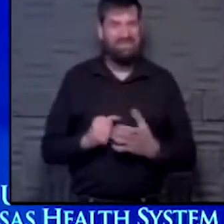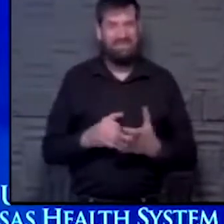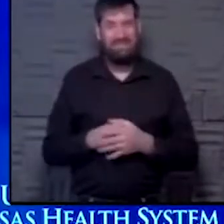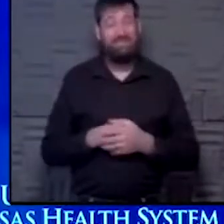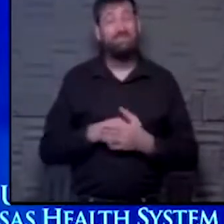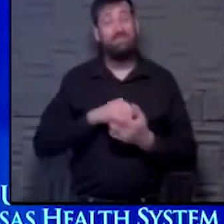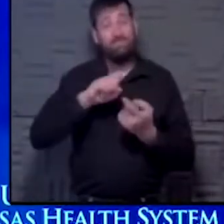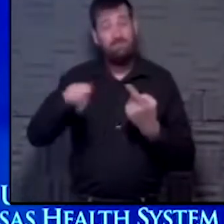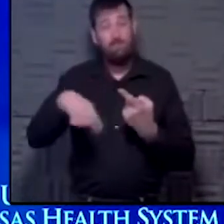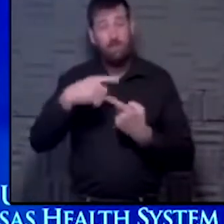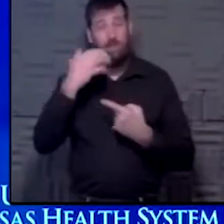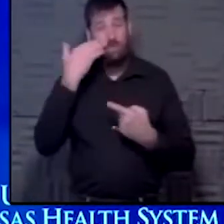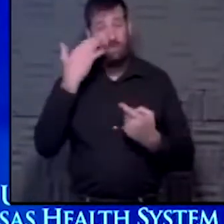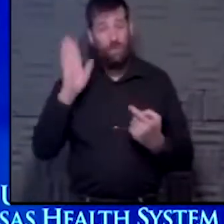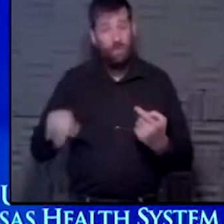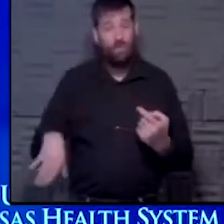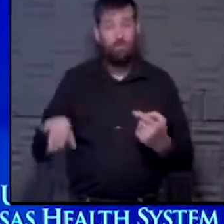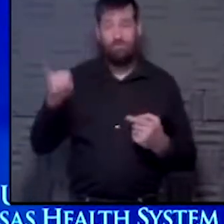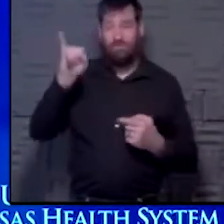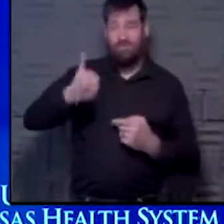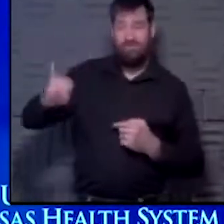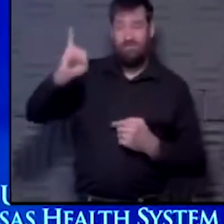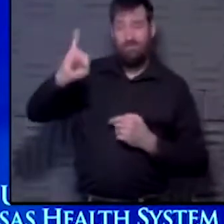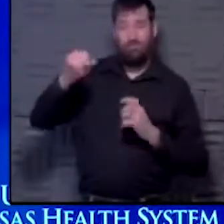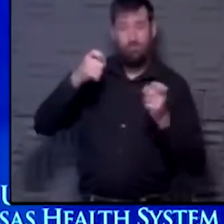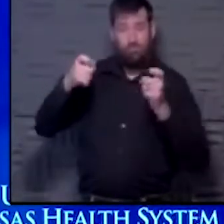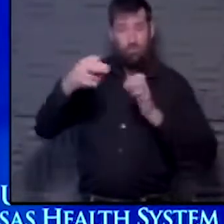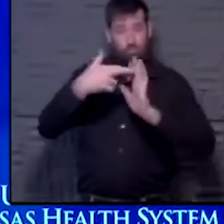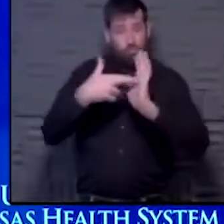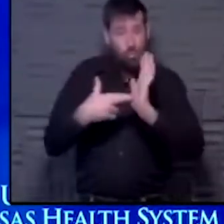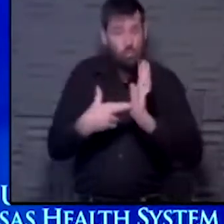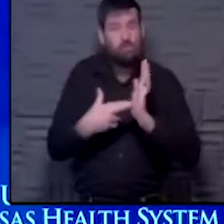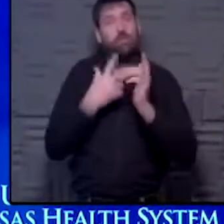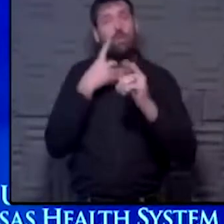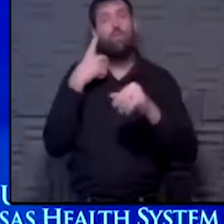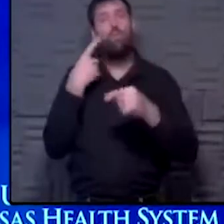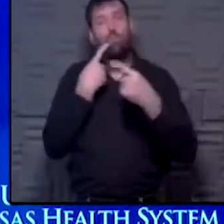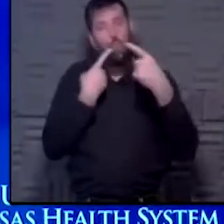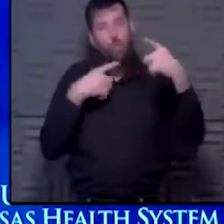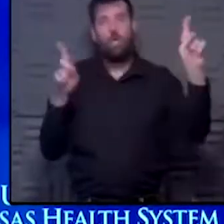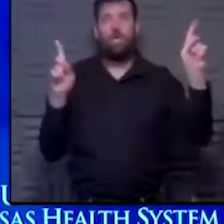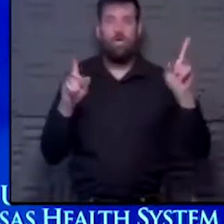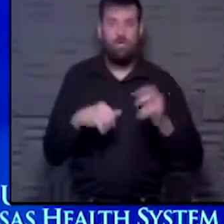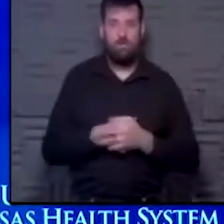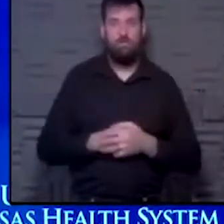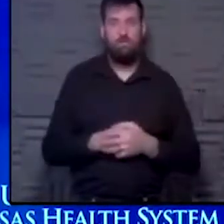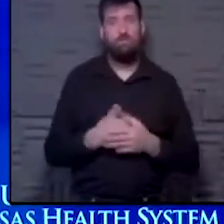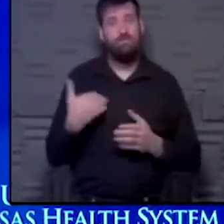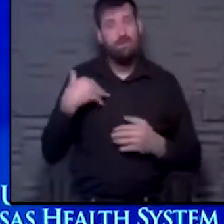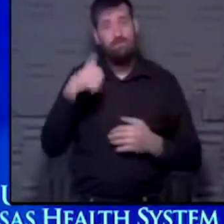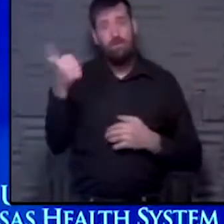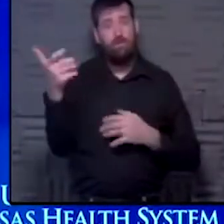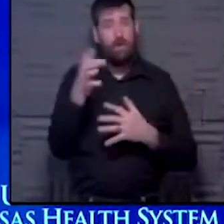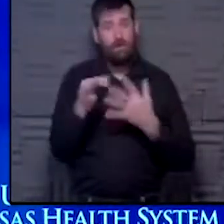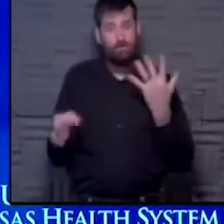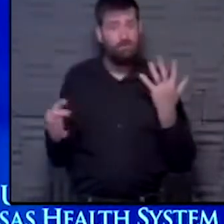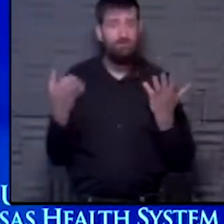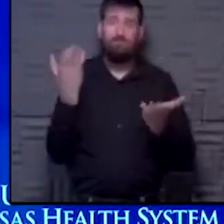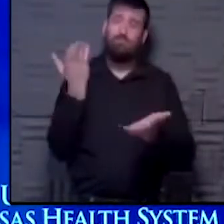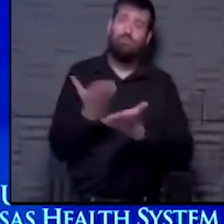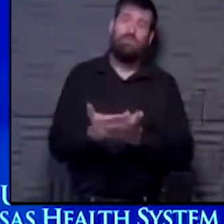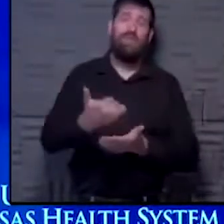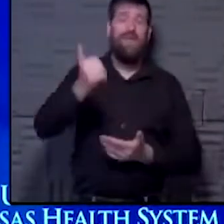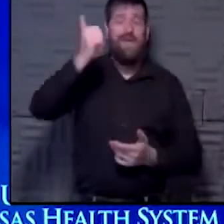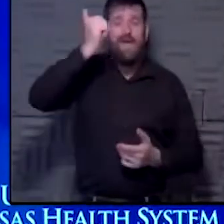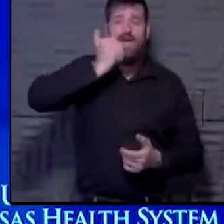when you know that the rules of infection control do work. There is an alternative, and we prove it every single